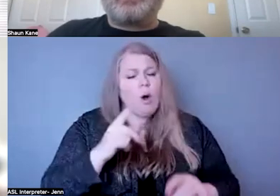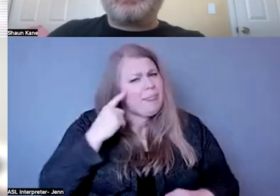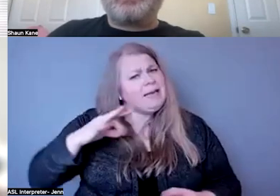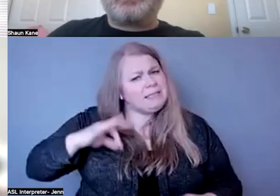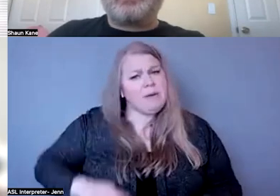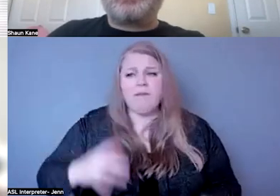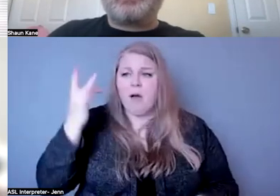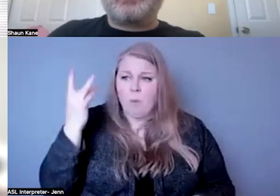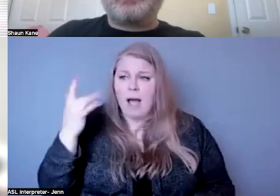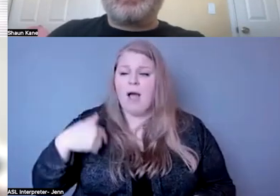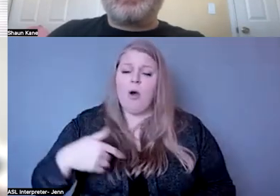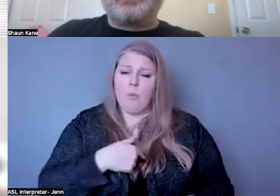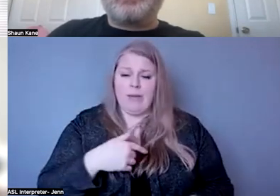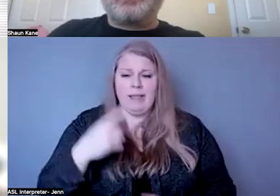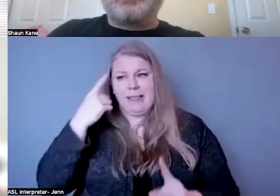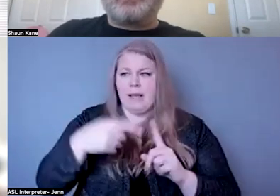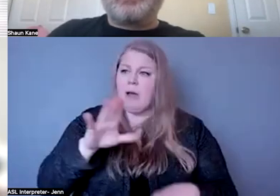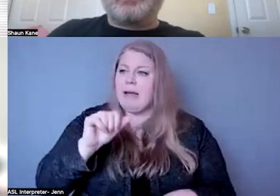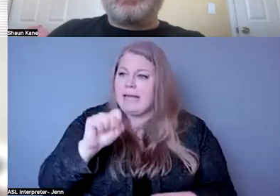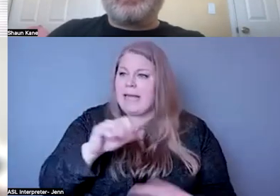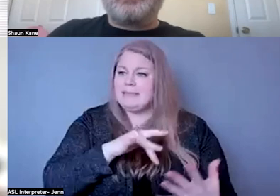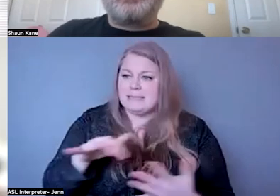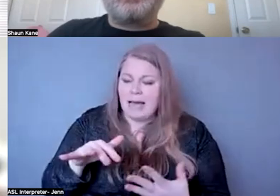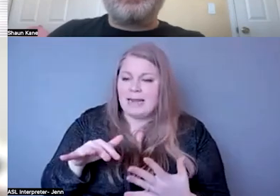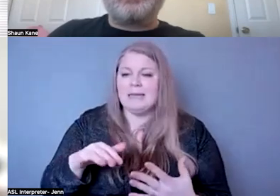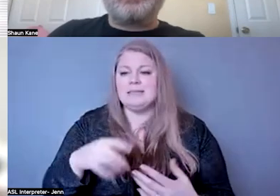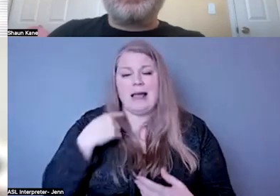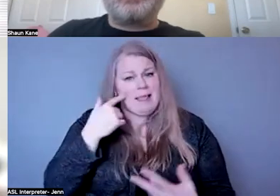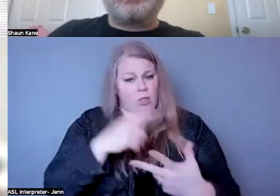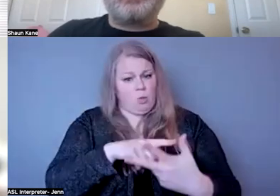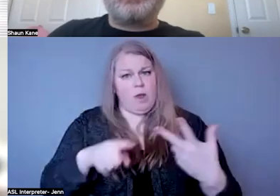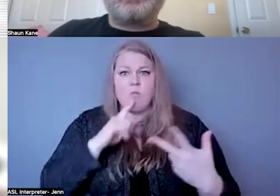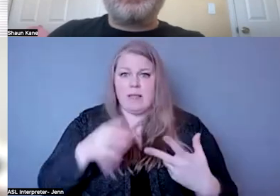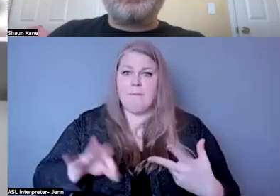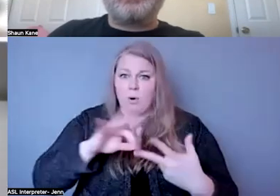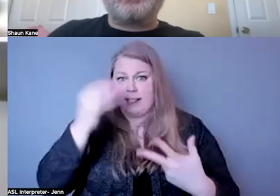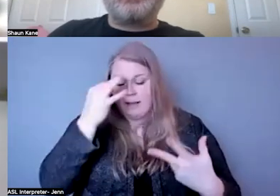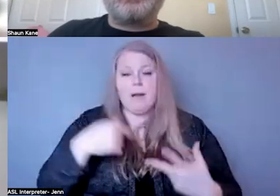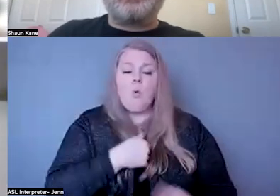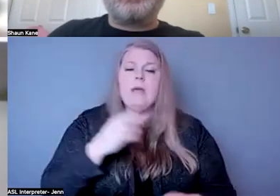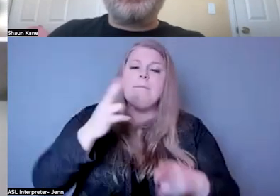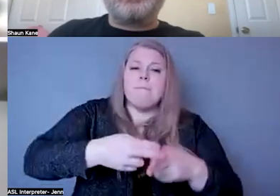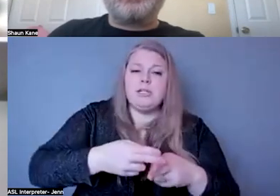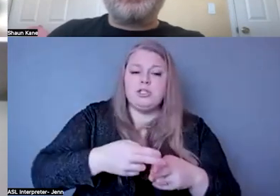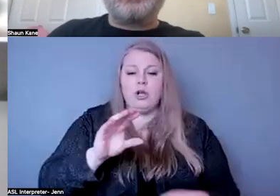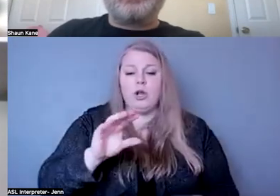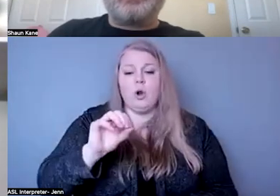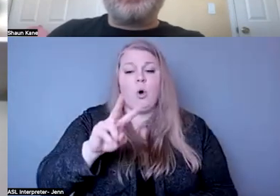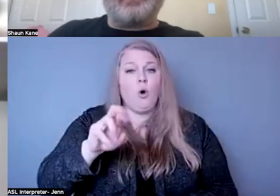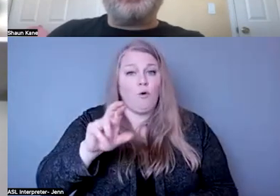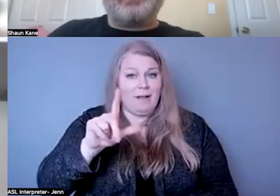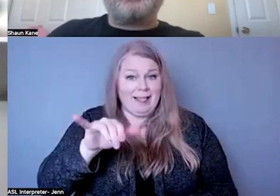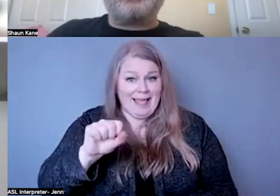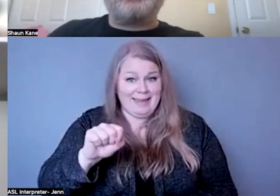have to think about case studies. I think we have at least 3 case studies that I think are interesting to think about. So we've already mentioned sort of the overlays